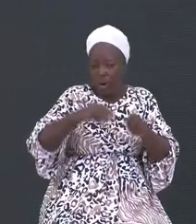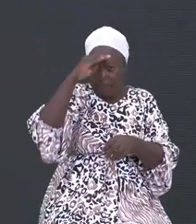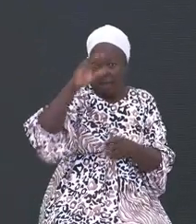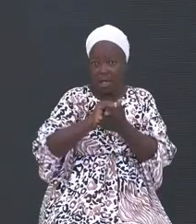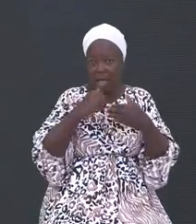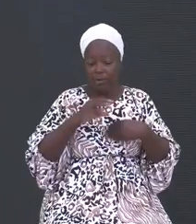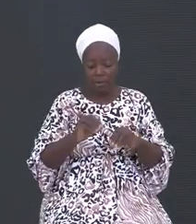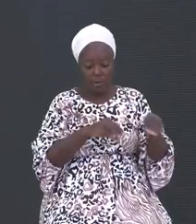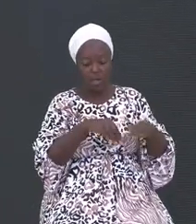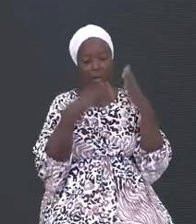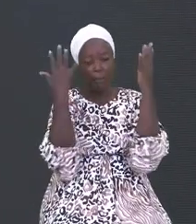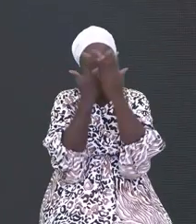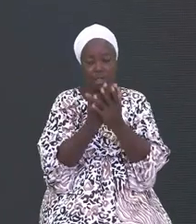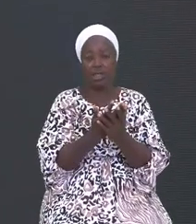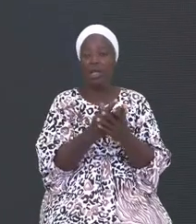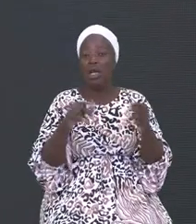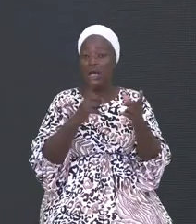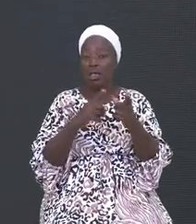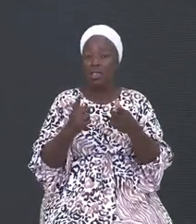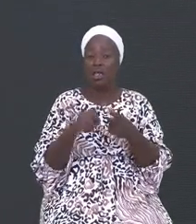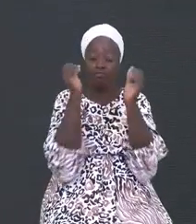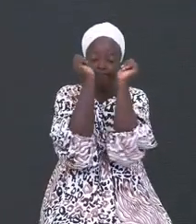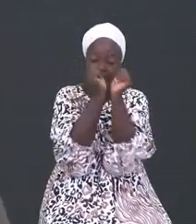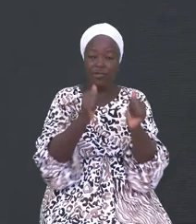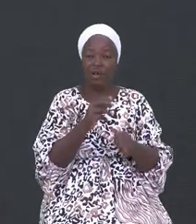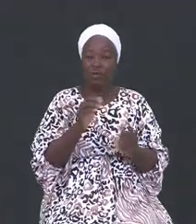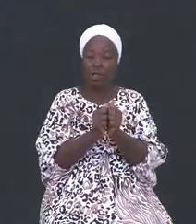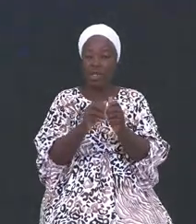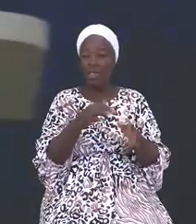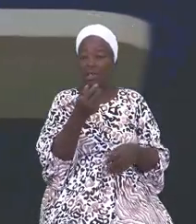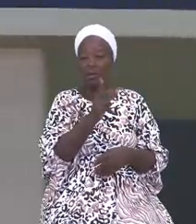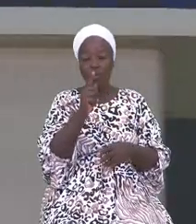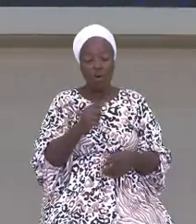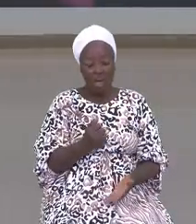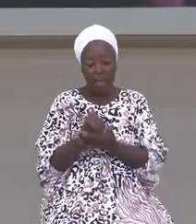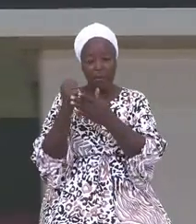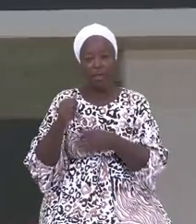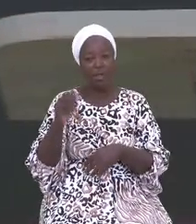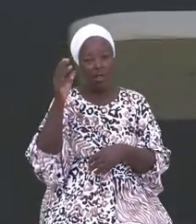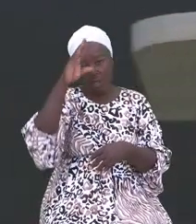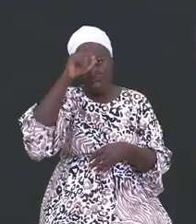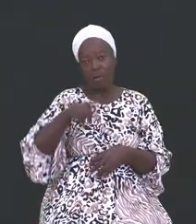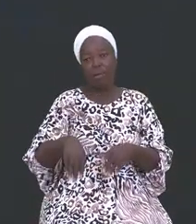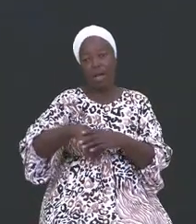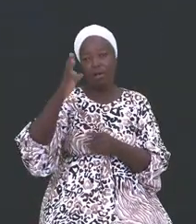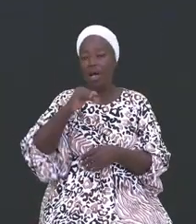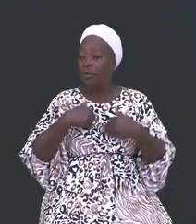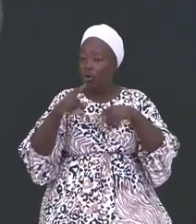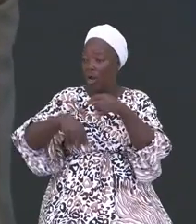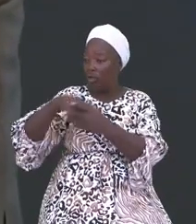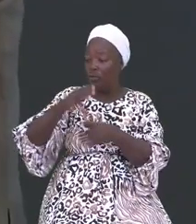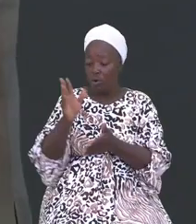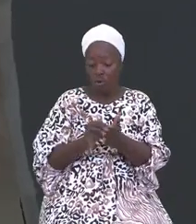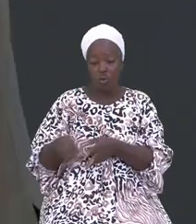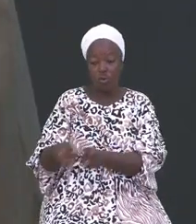prison, incarcerated without any fault of his, have you gone out of your way to rescue him and make